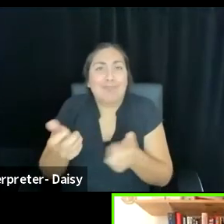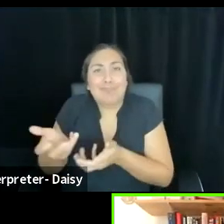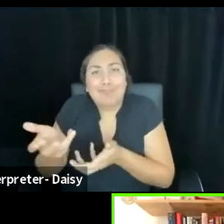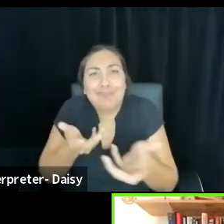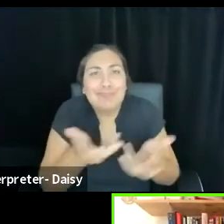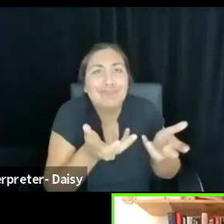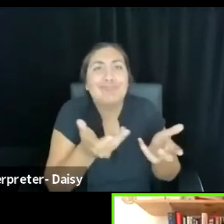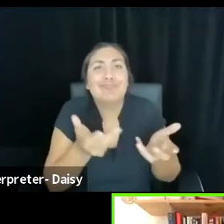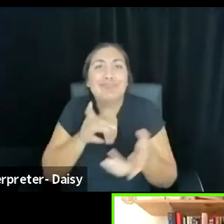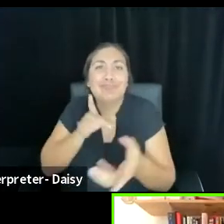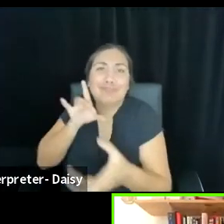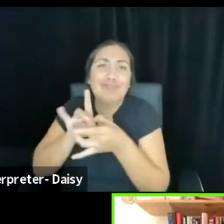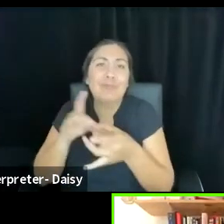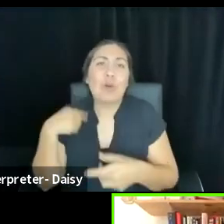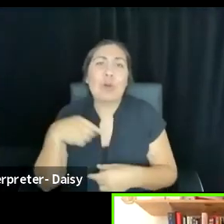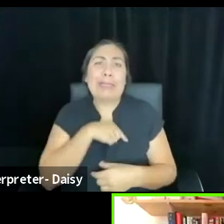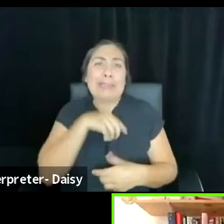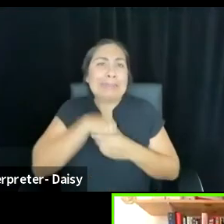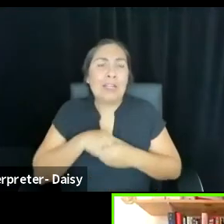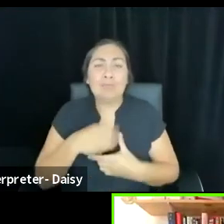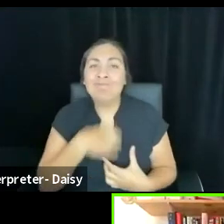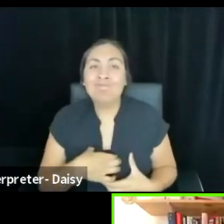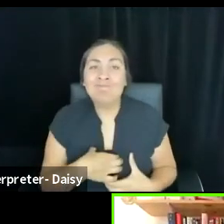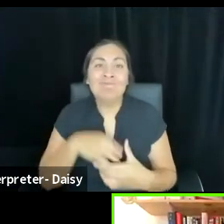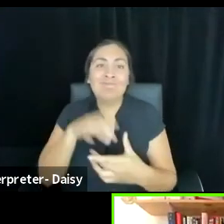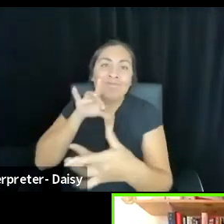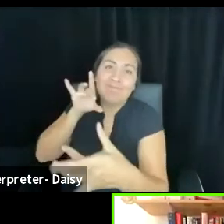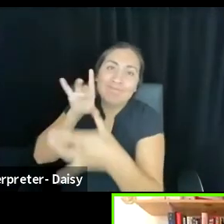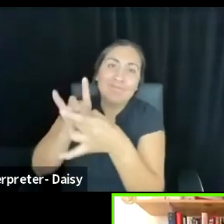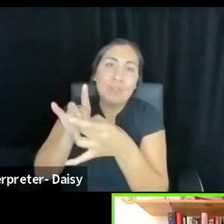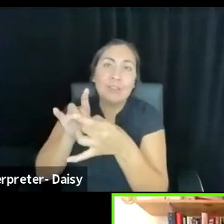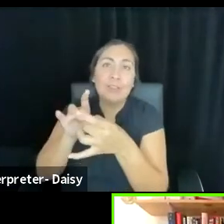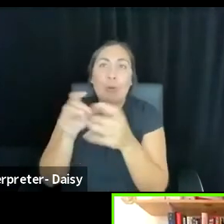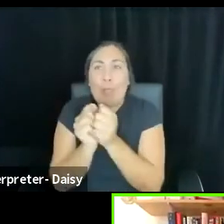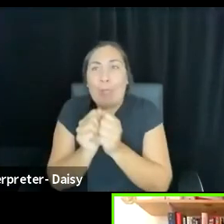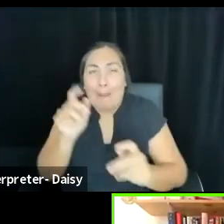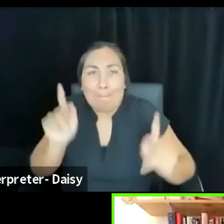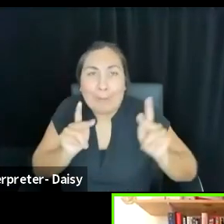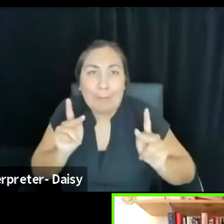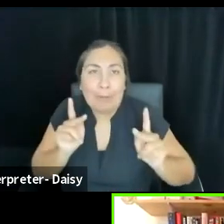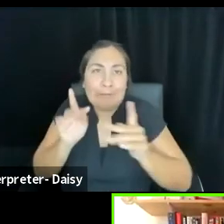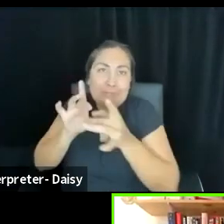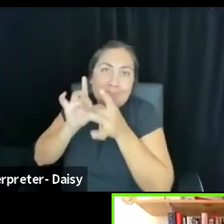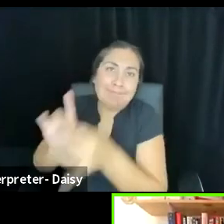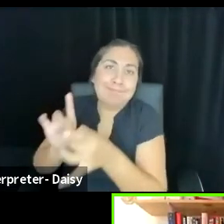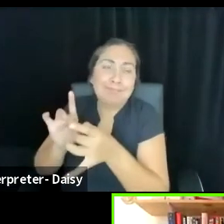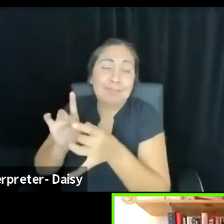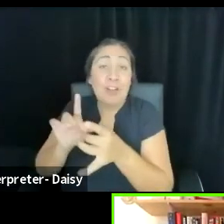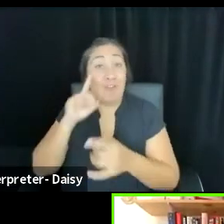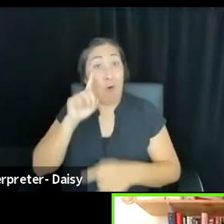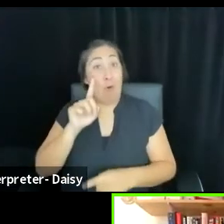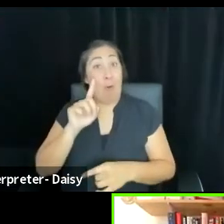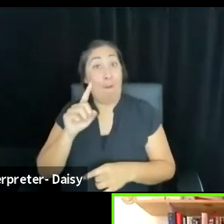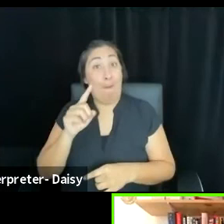connected and deepen our relationship with people. And that, for me, is the why. I would love if that were